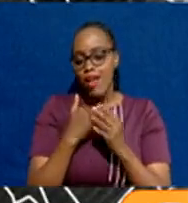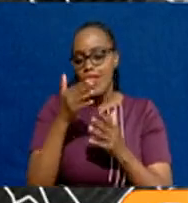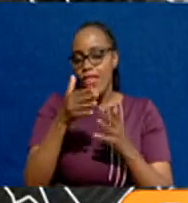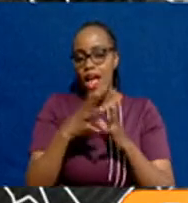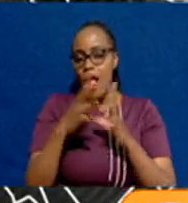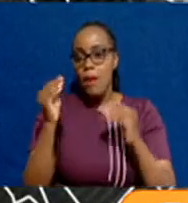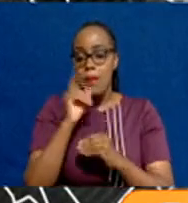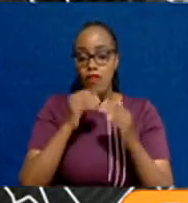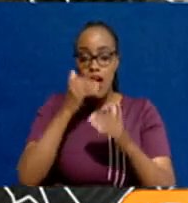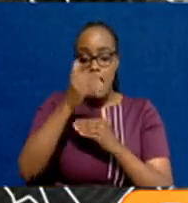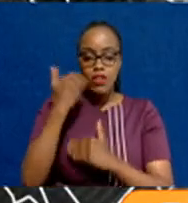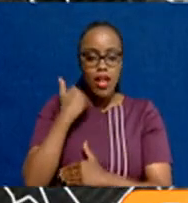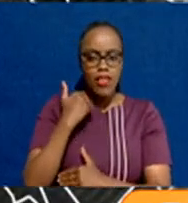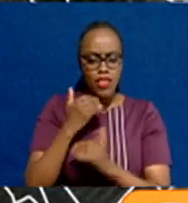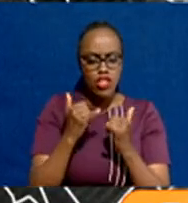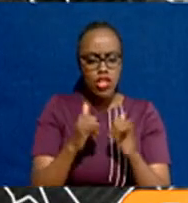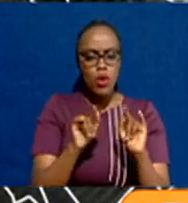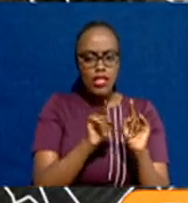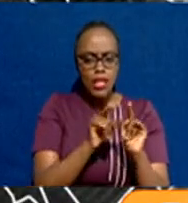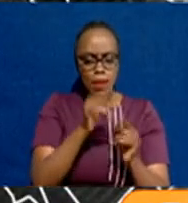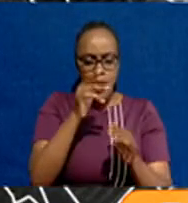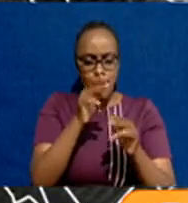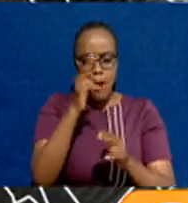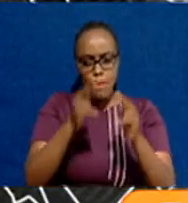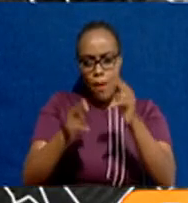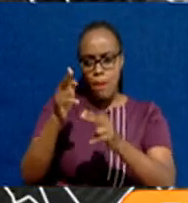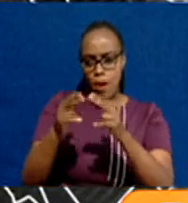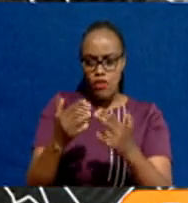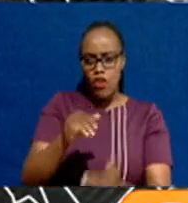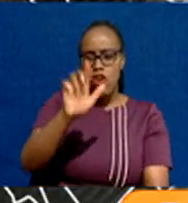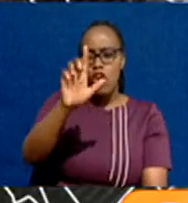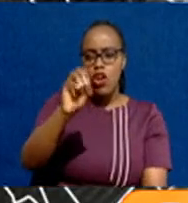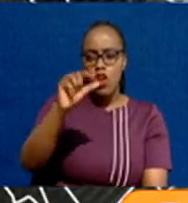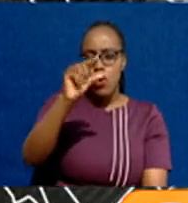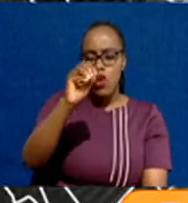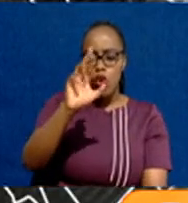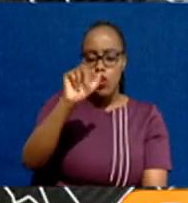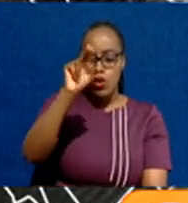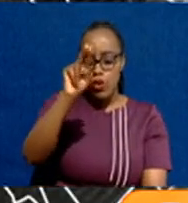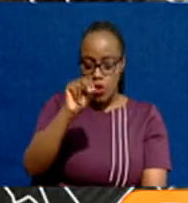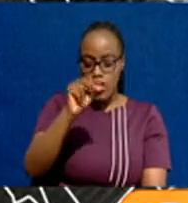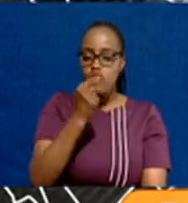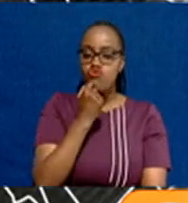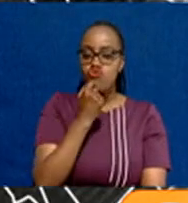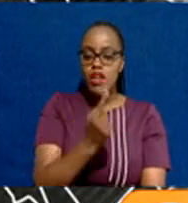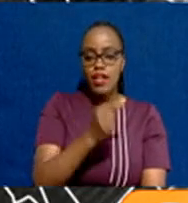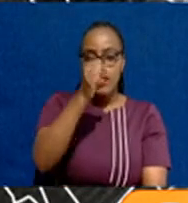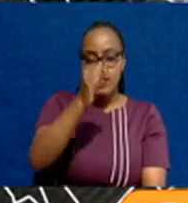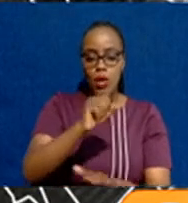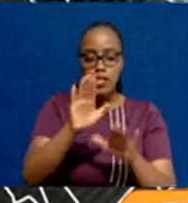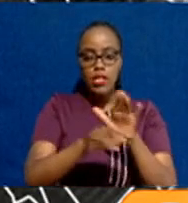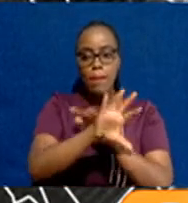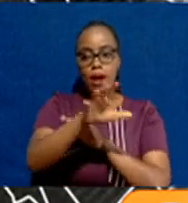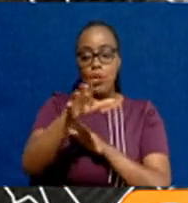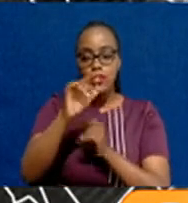armed bandits staged a daring drone attack on Logoron village in Turkana South sub-county